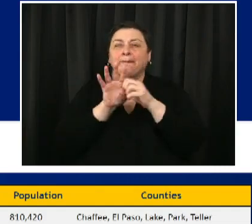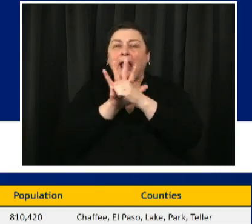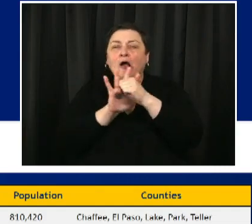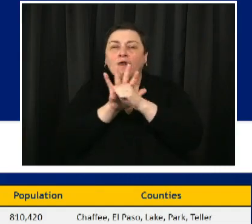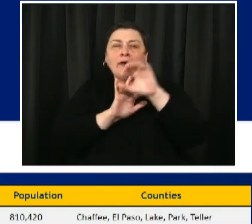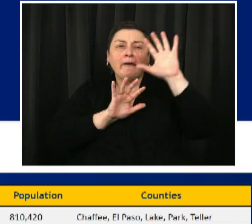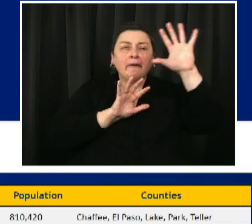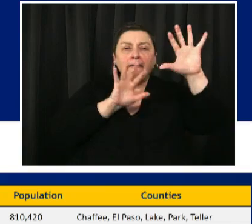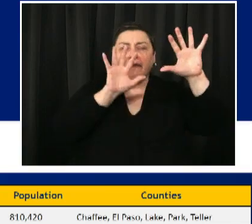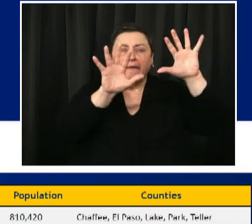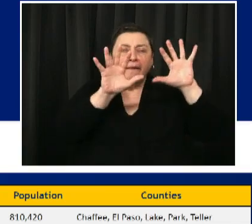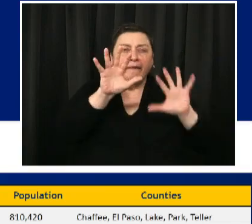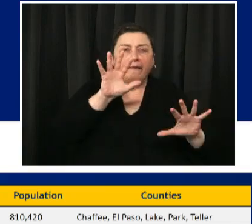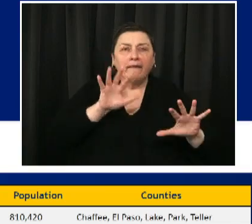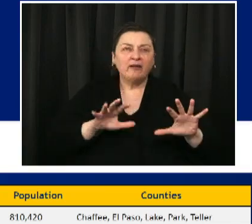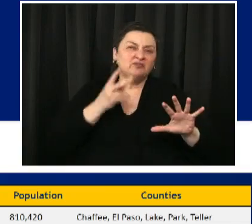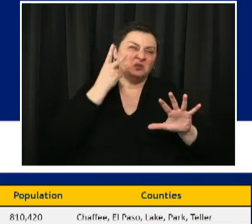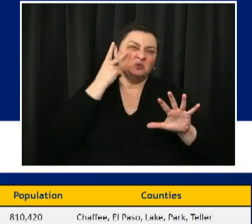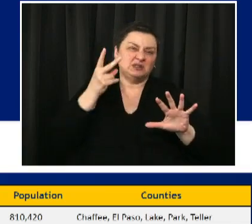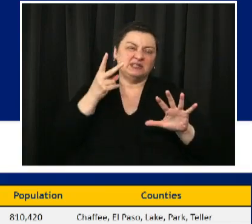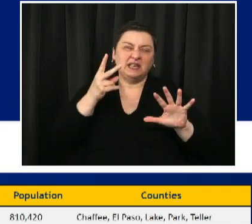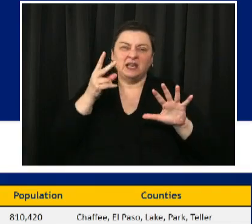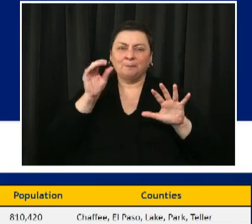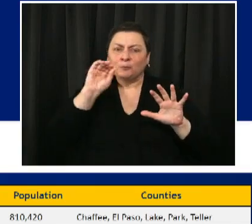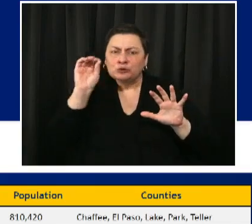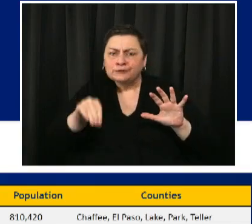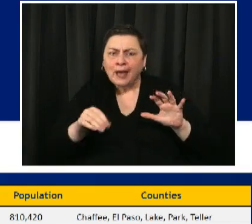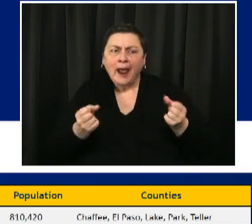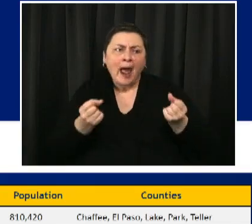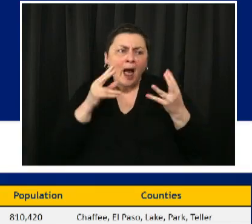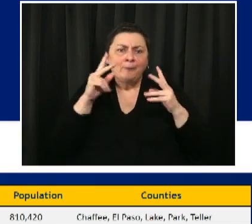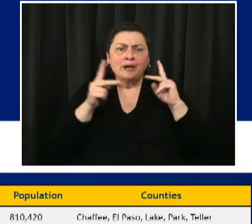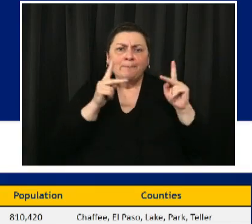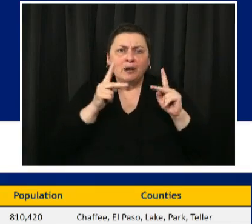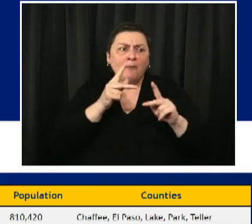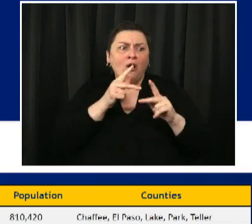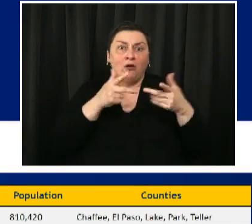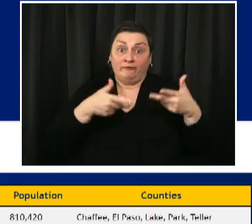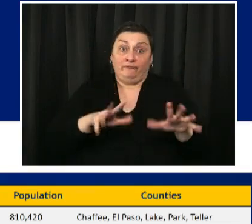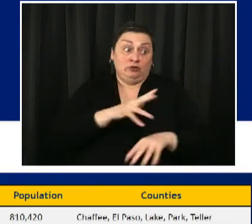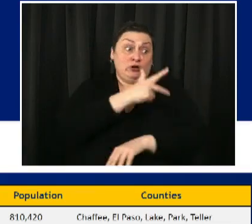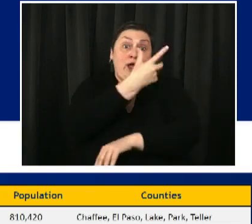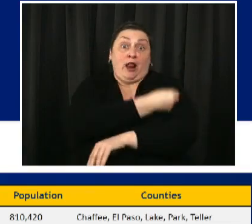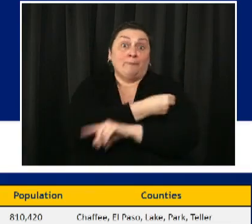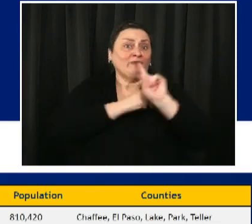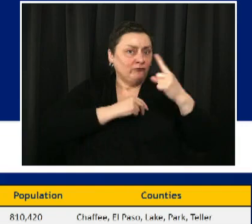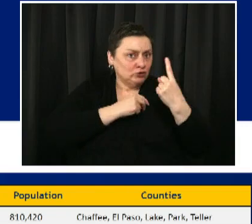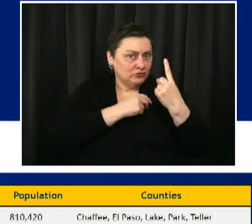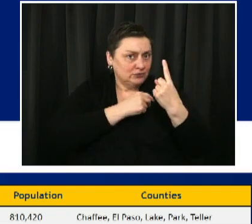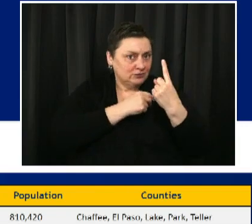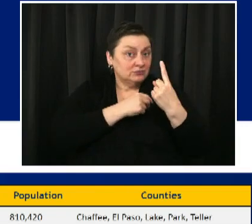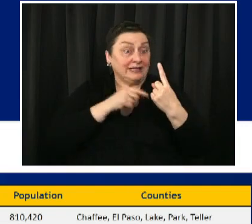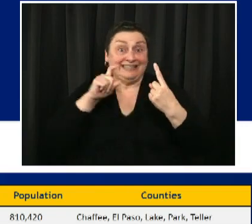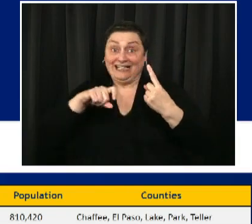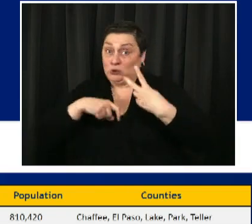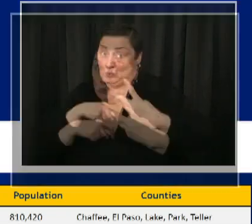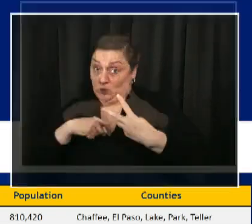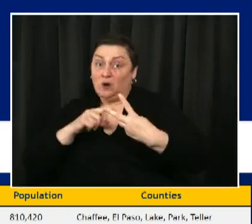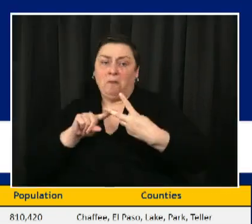there's variation in the percent of the population that has received its first dose, and this is as